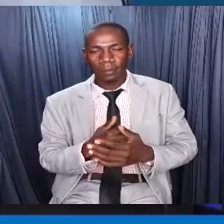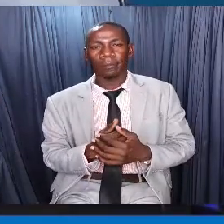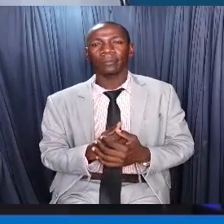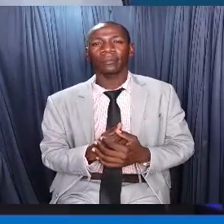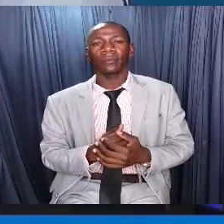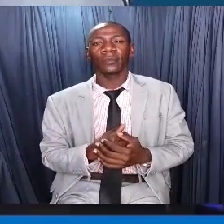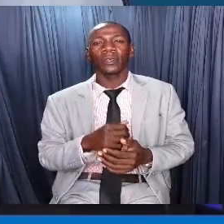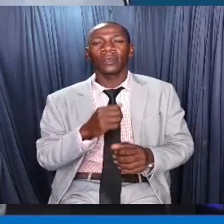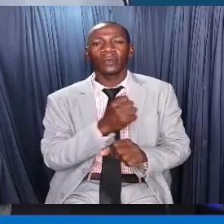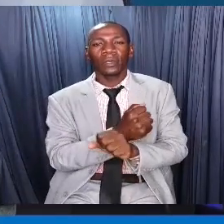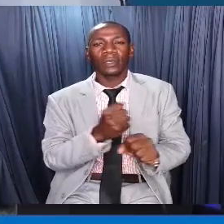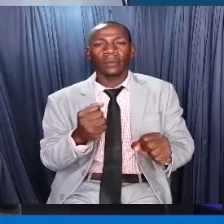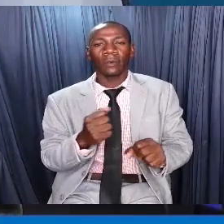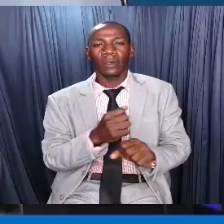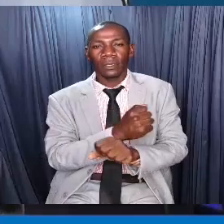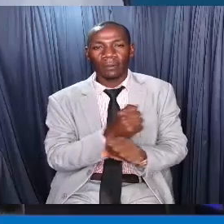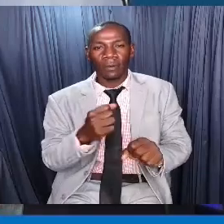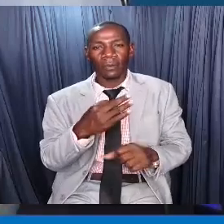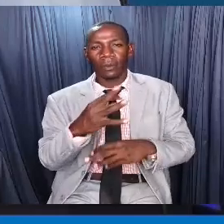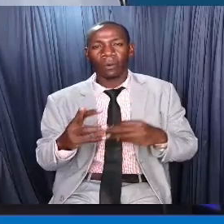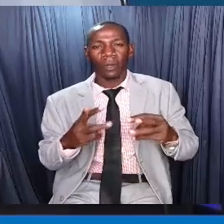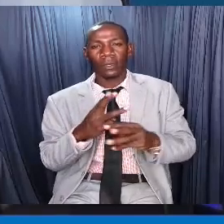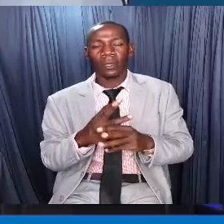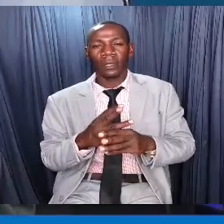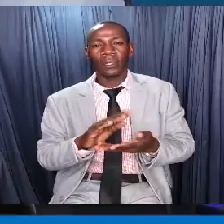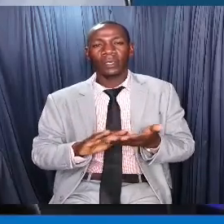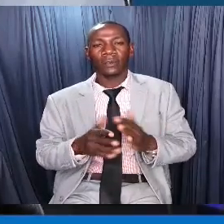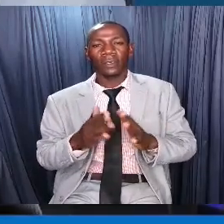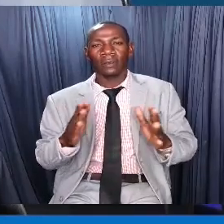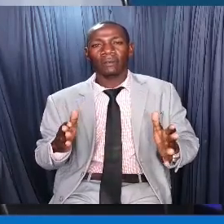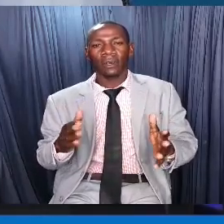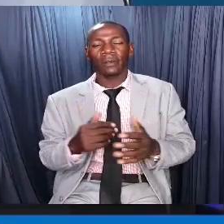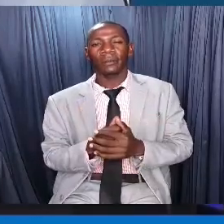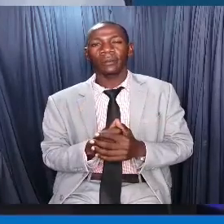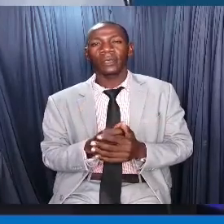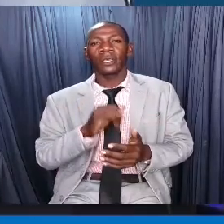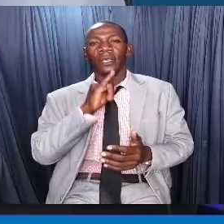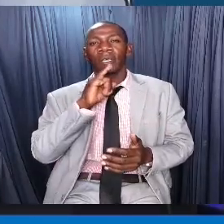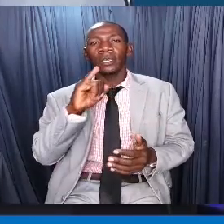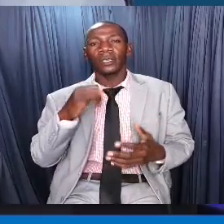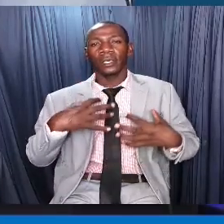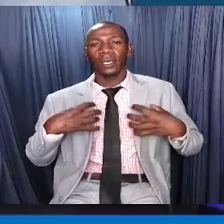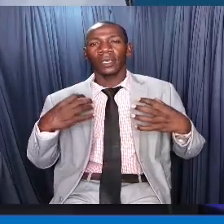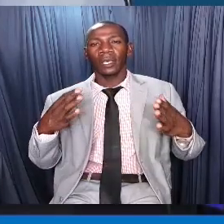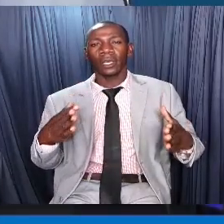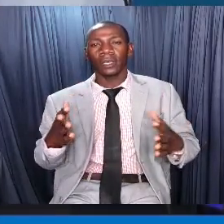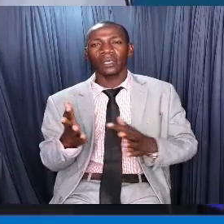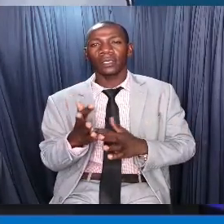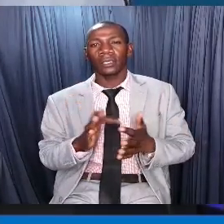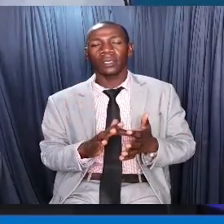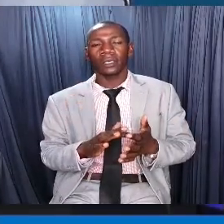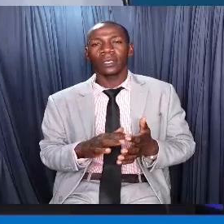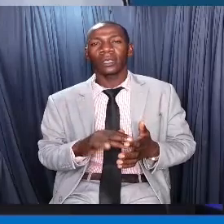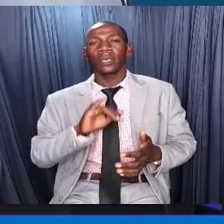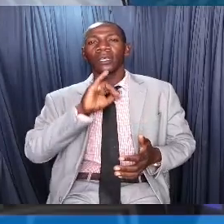Amen. Yeye ni mwokozi wa ulimwengu. He the savior of the world. Yeye ni mwenye kusamehe dhambi. He the one who forgives sin. Yeye ni mwenye kuponya magonjwa. He the one who heals all the sicknesses.